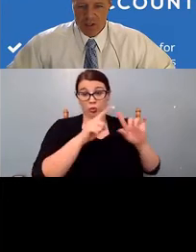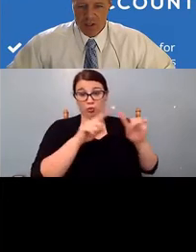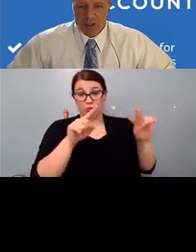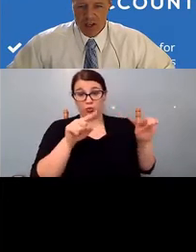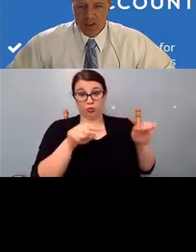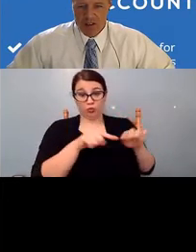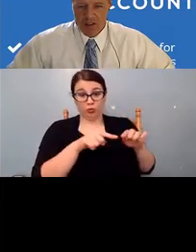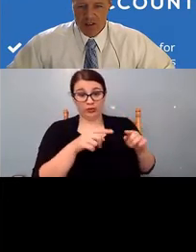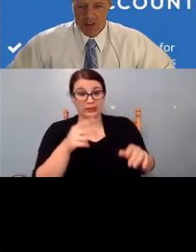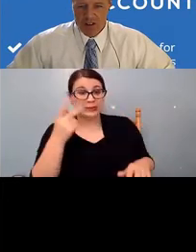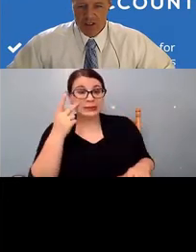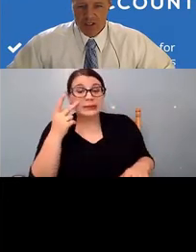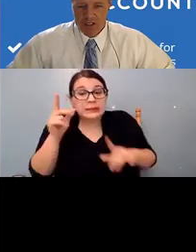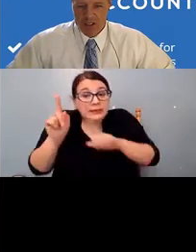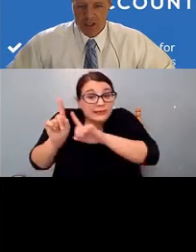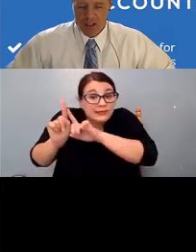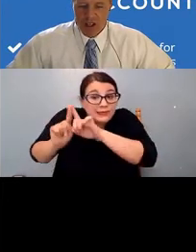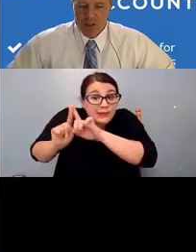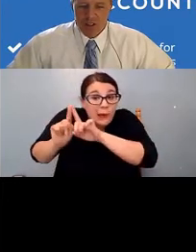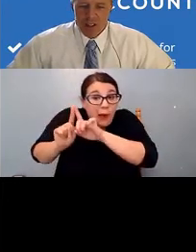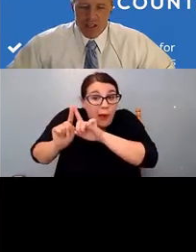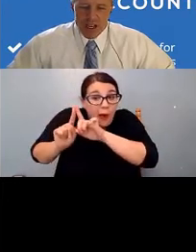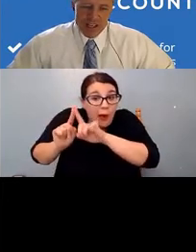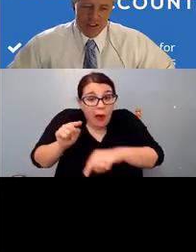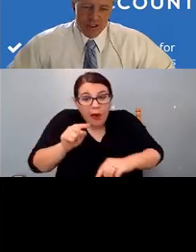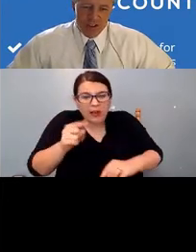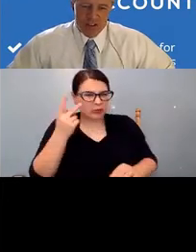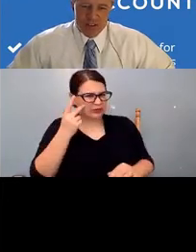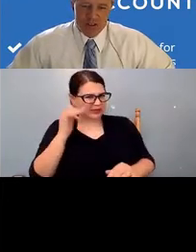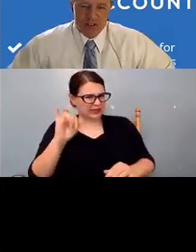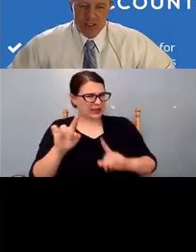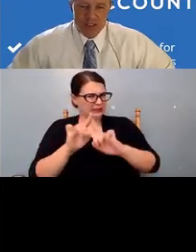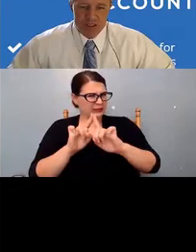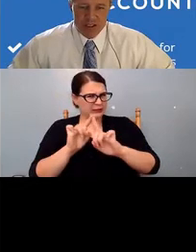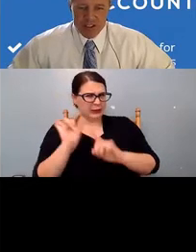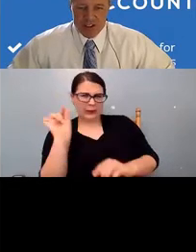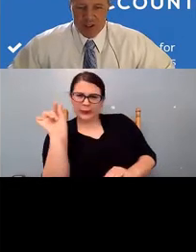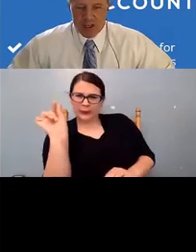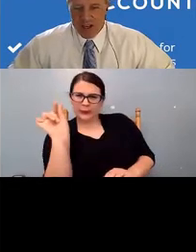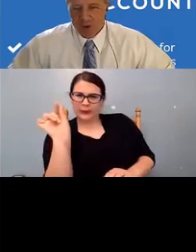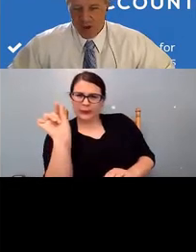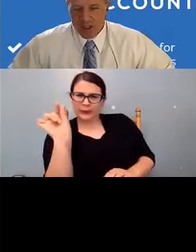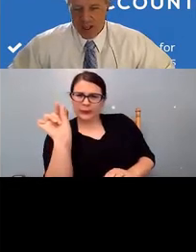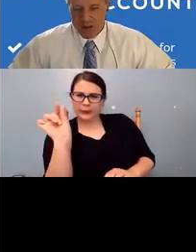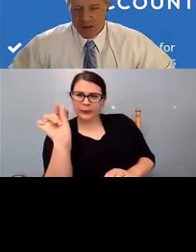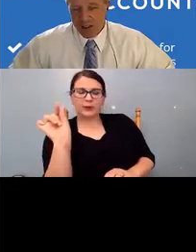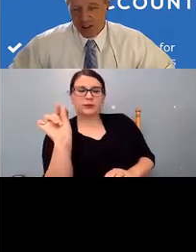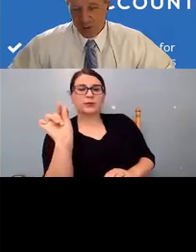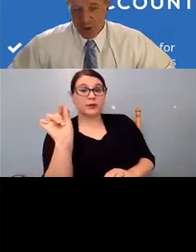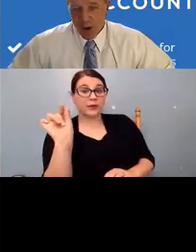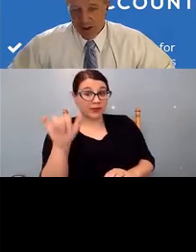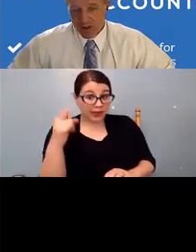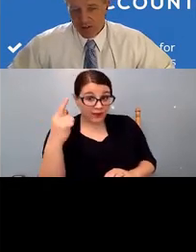there's going to be little asterisks. Anytime you see an asterisk next to a category name, that is a required